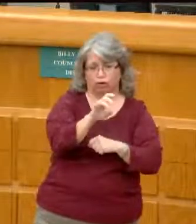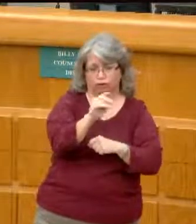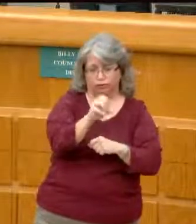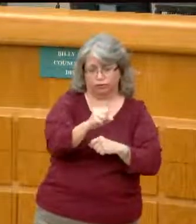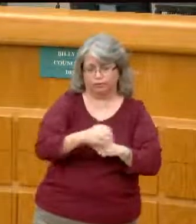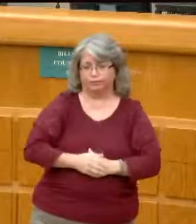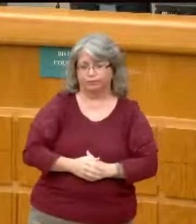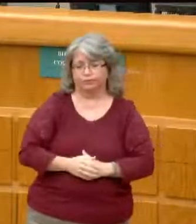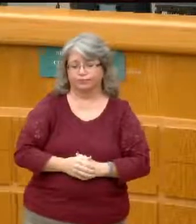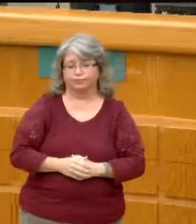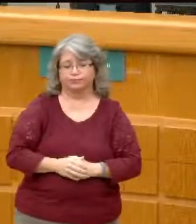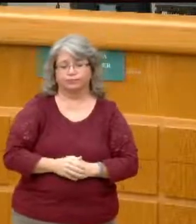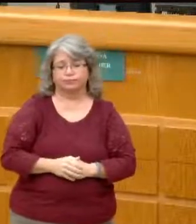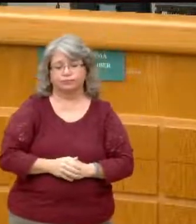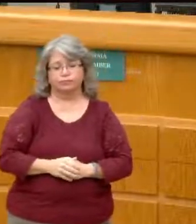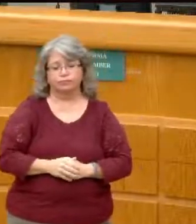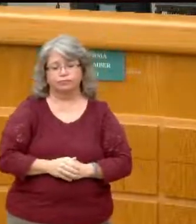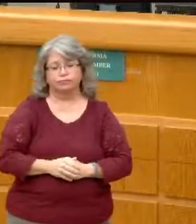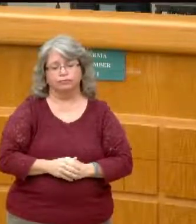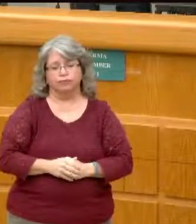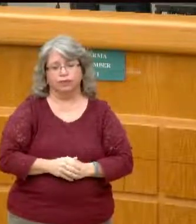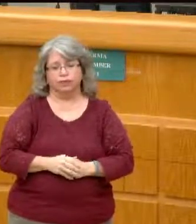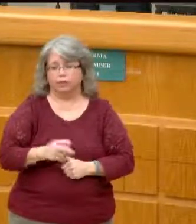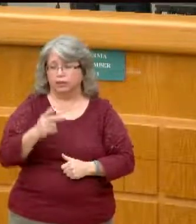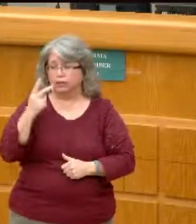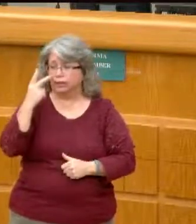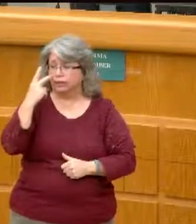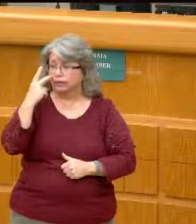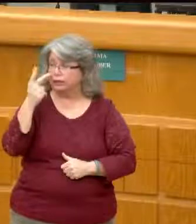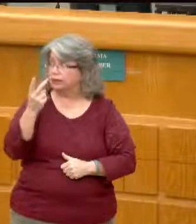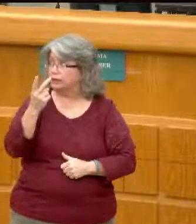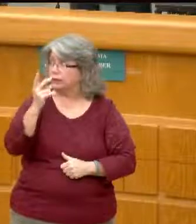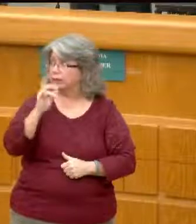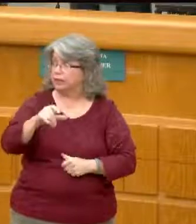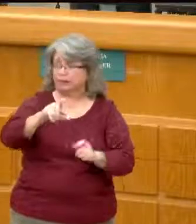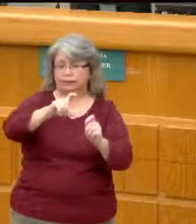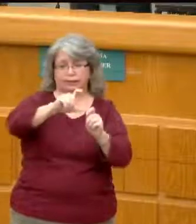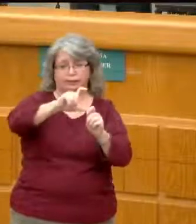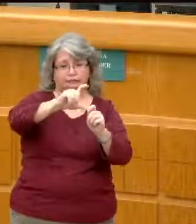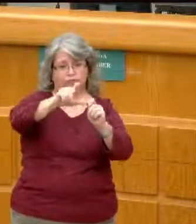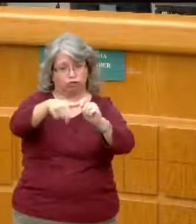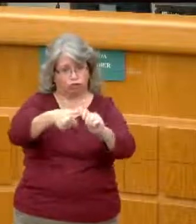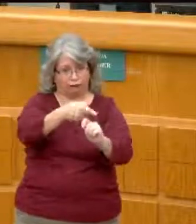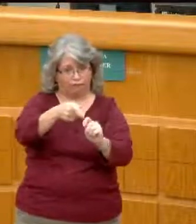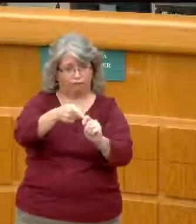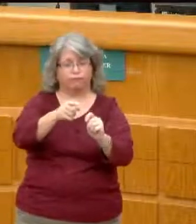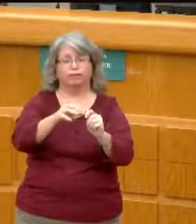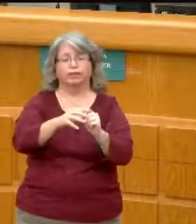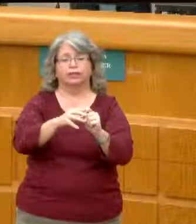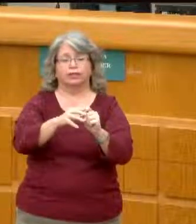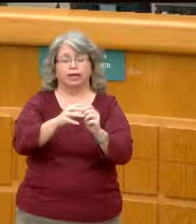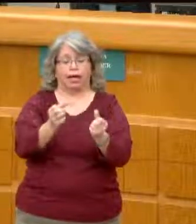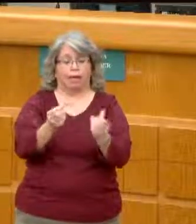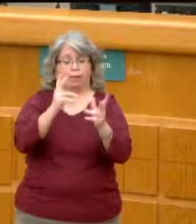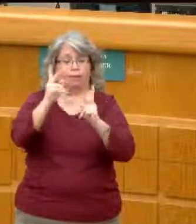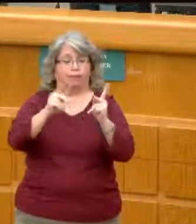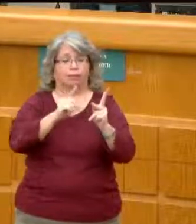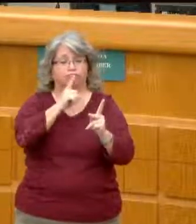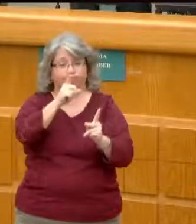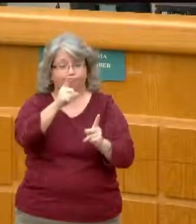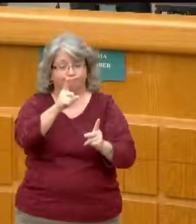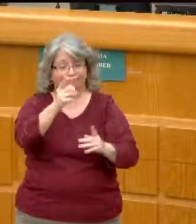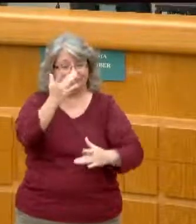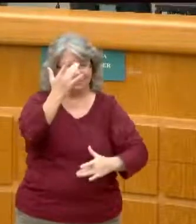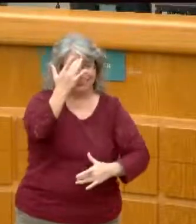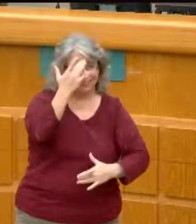see here, if you look at this pie graph of the amount of the folks who are actually getting sick, ages 0 through 30,